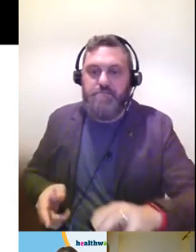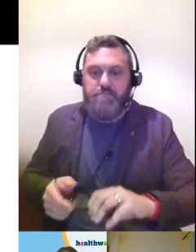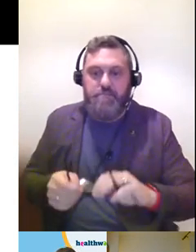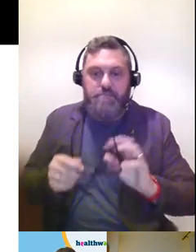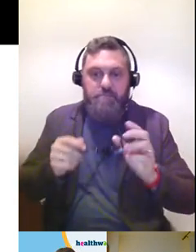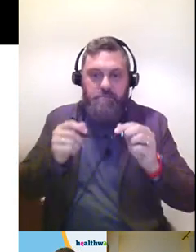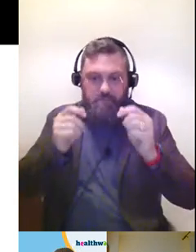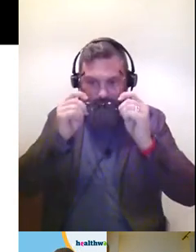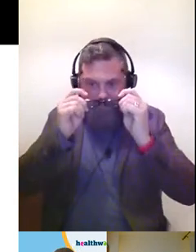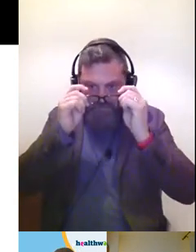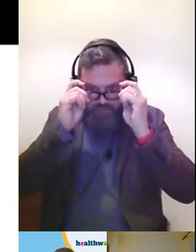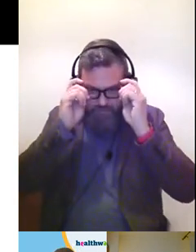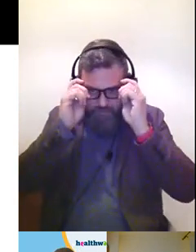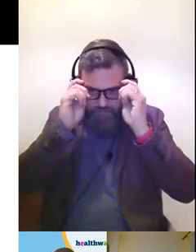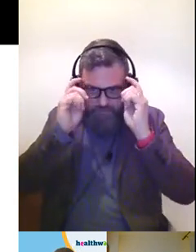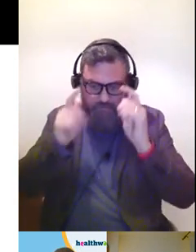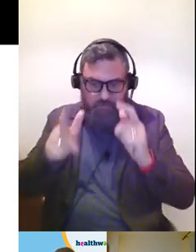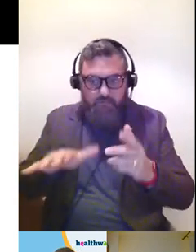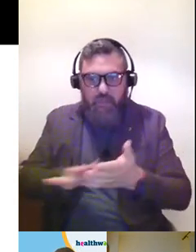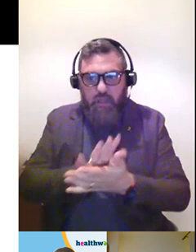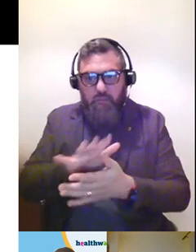So I'm very happy to start.